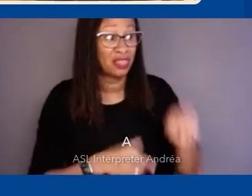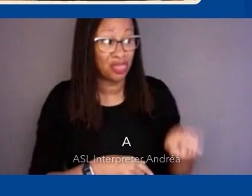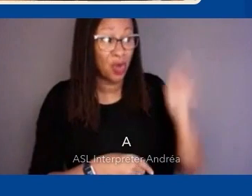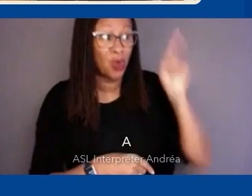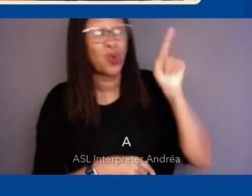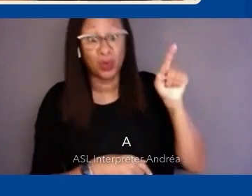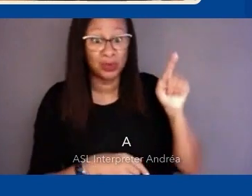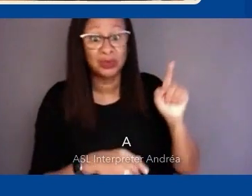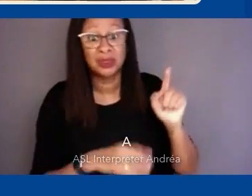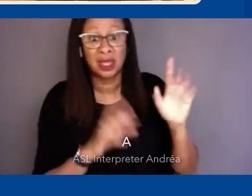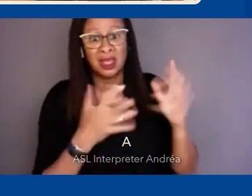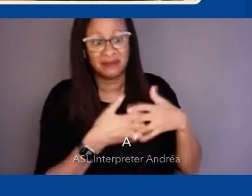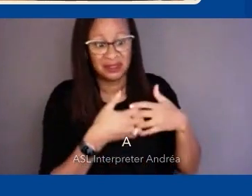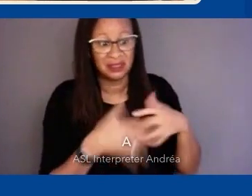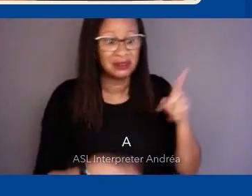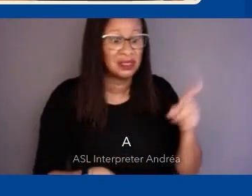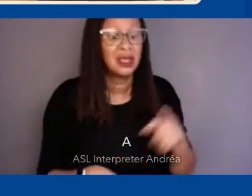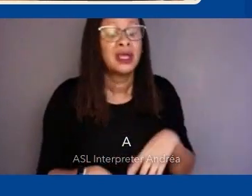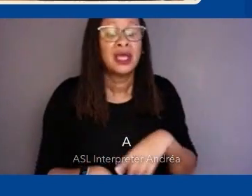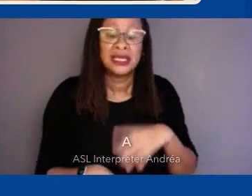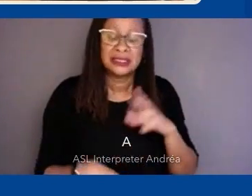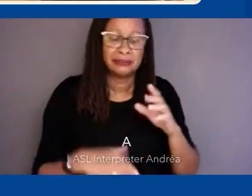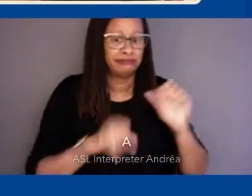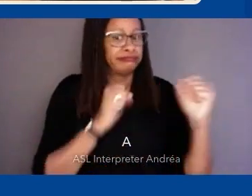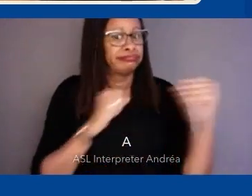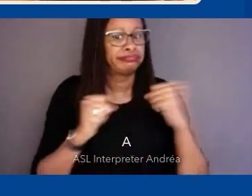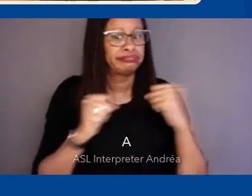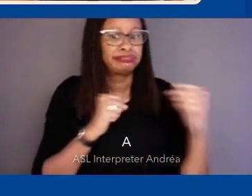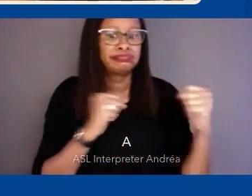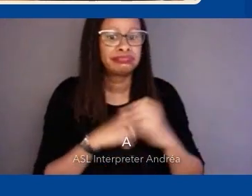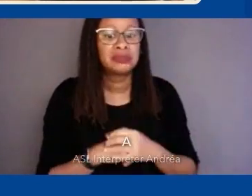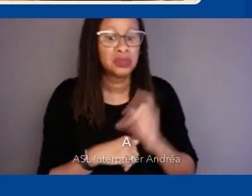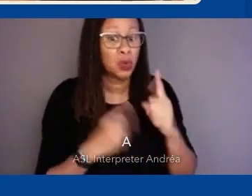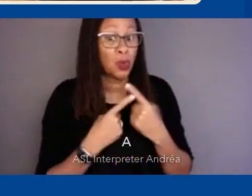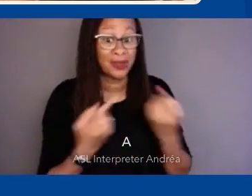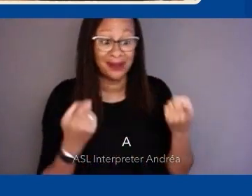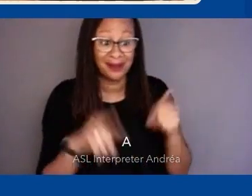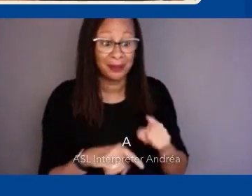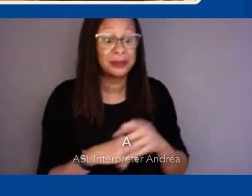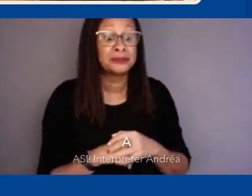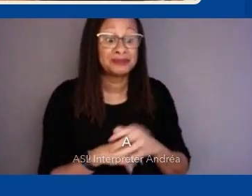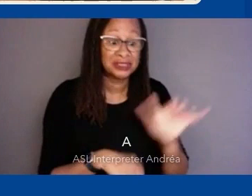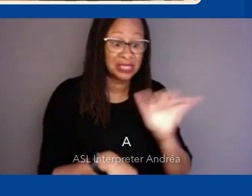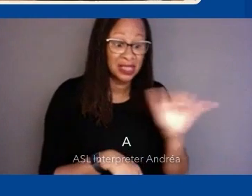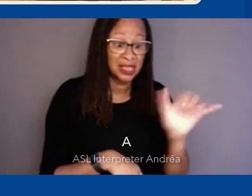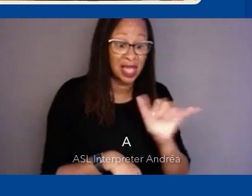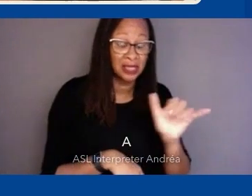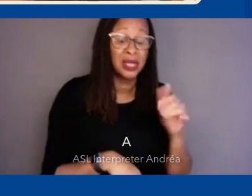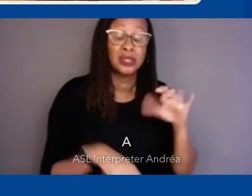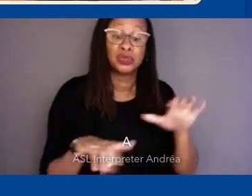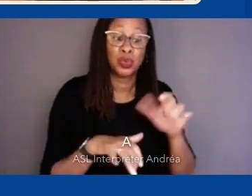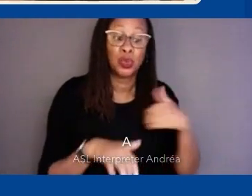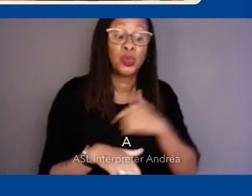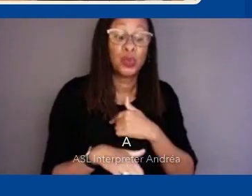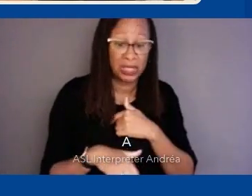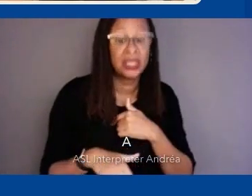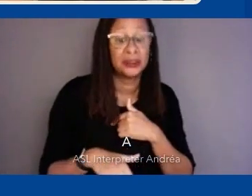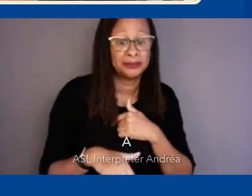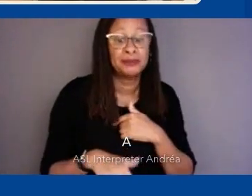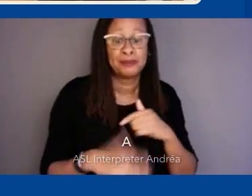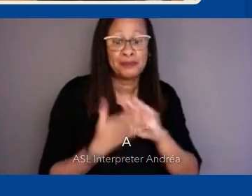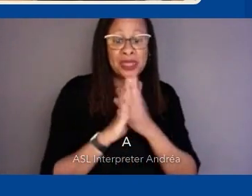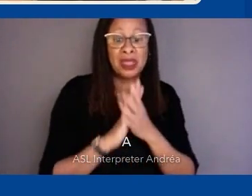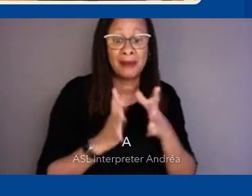know, it's such an uphill battle. And when it comes to that, you know, it's like, okay, do we become part of